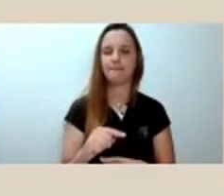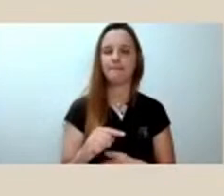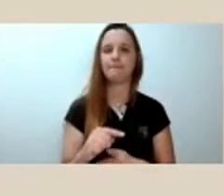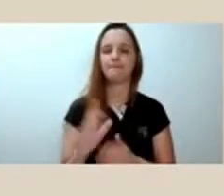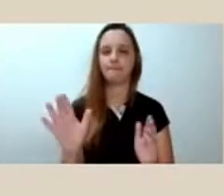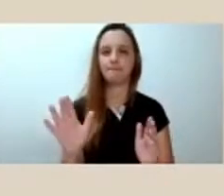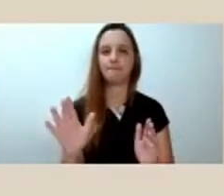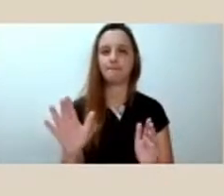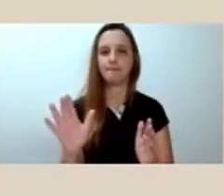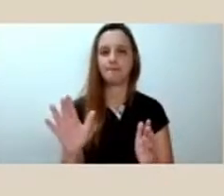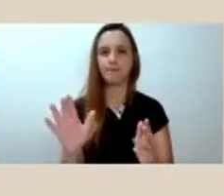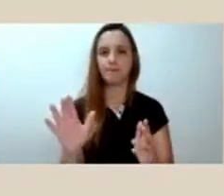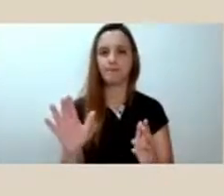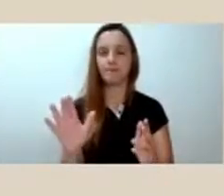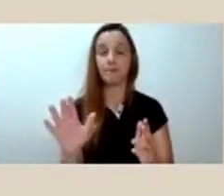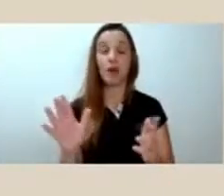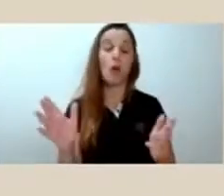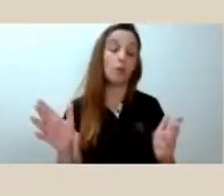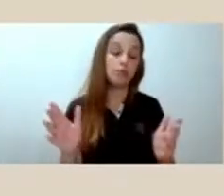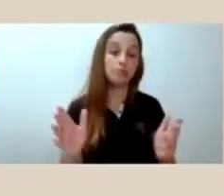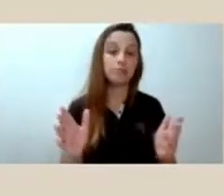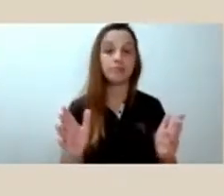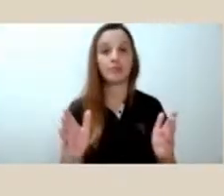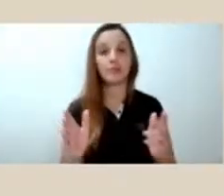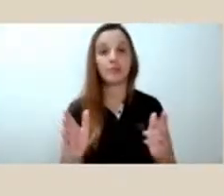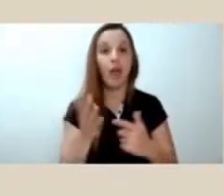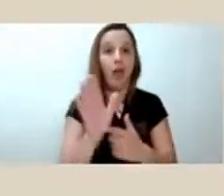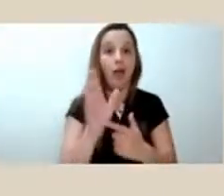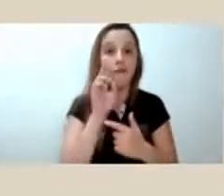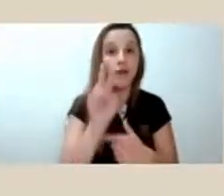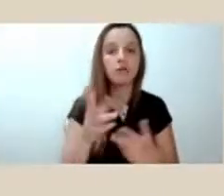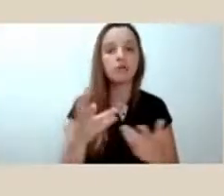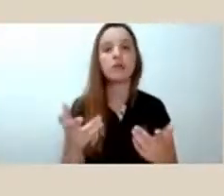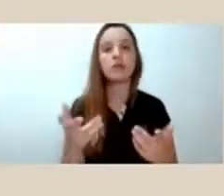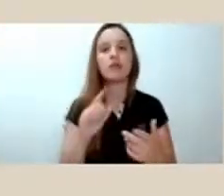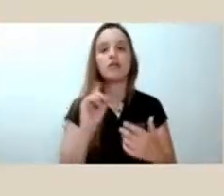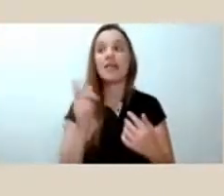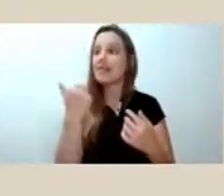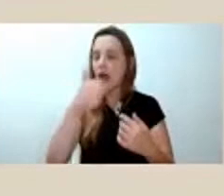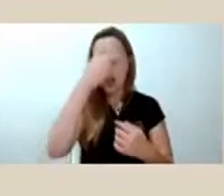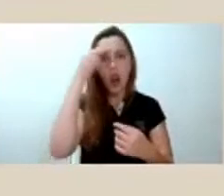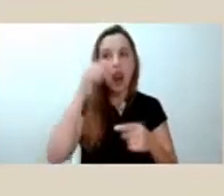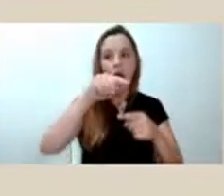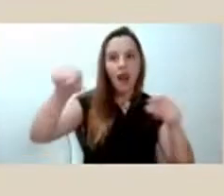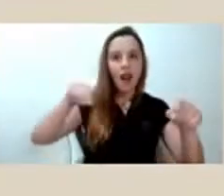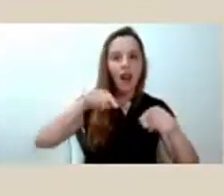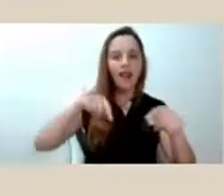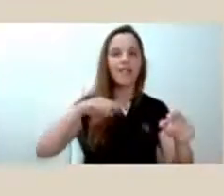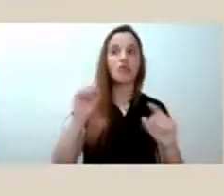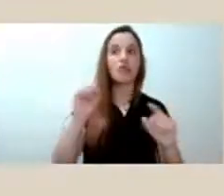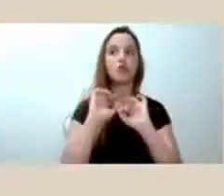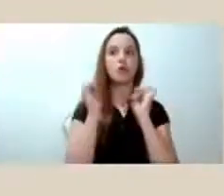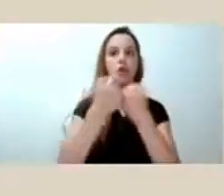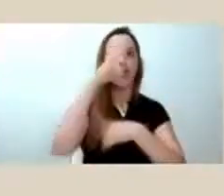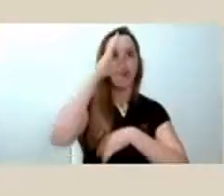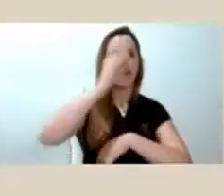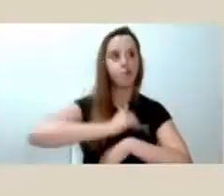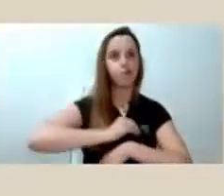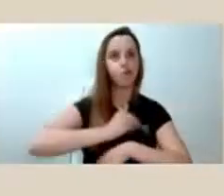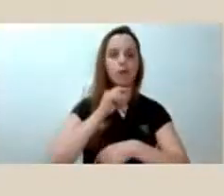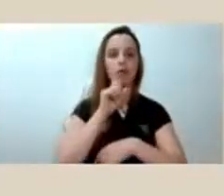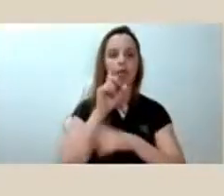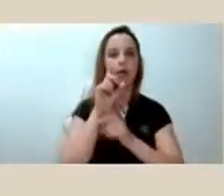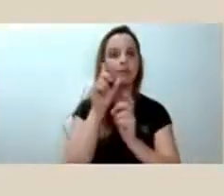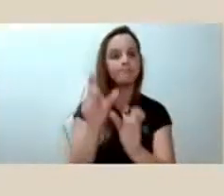presenting. Because if there are biases that we don't know as a society that we have, we cannot control for those. So we are